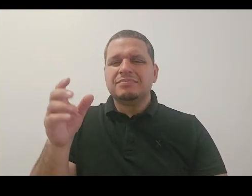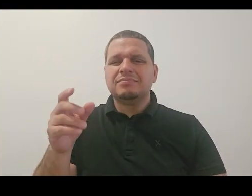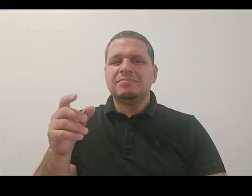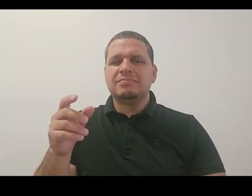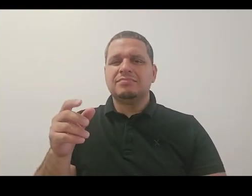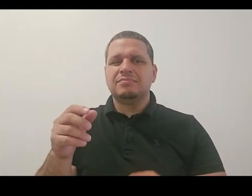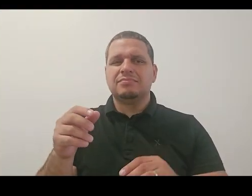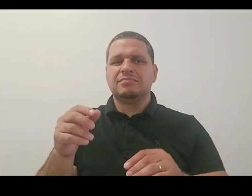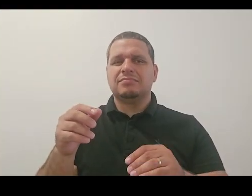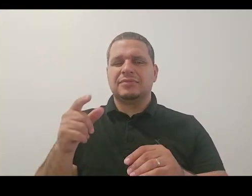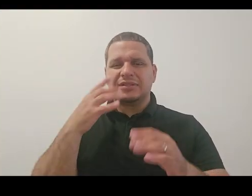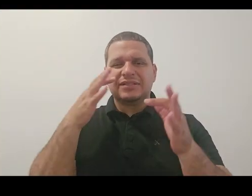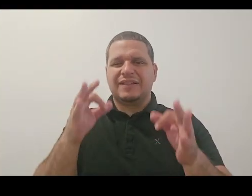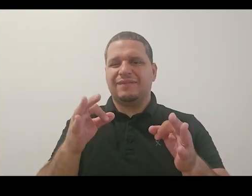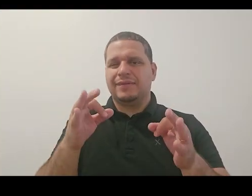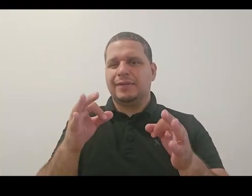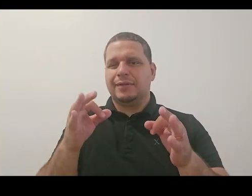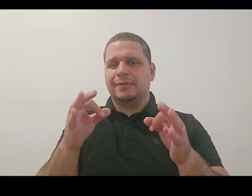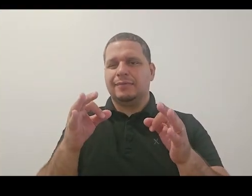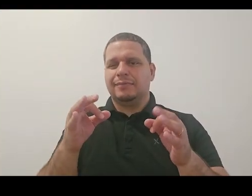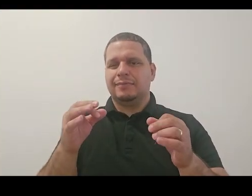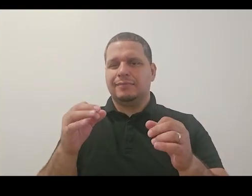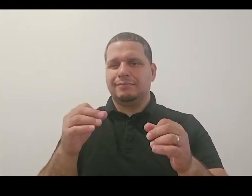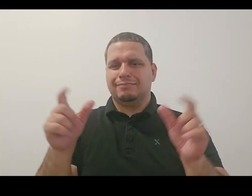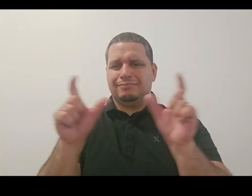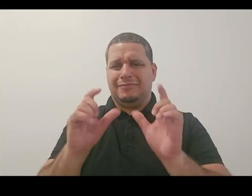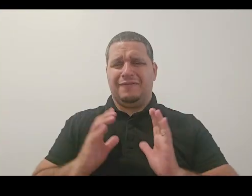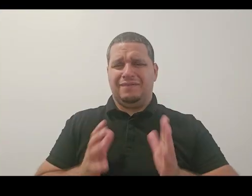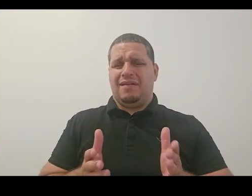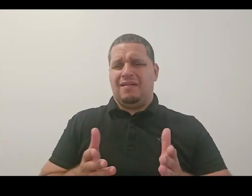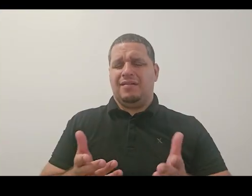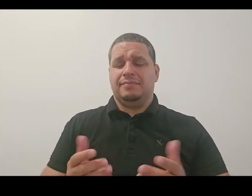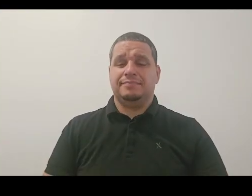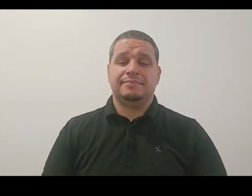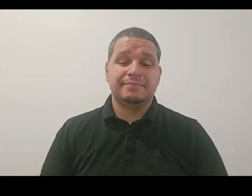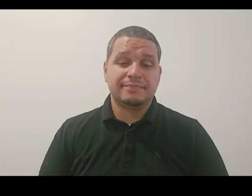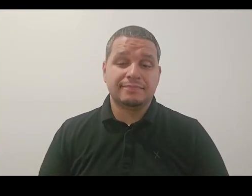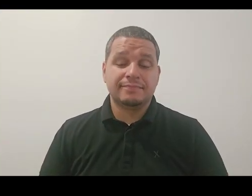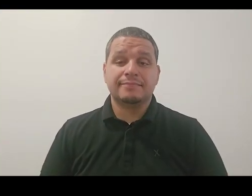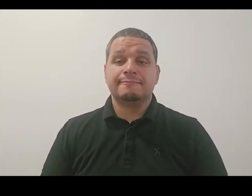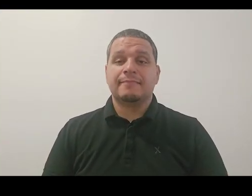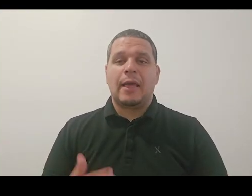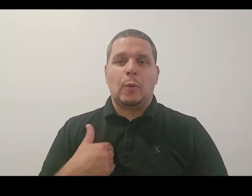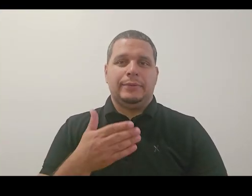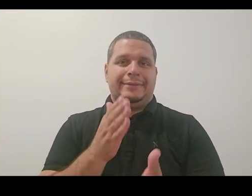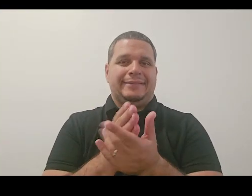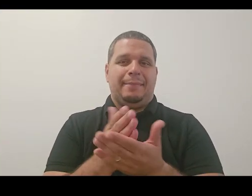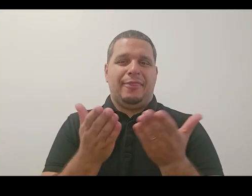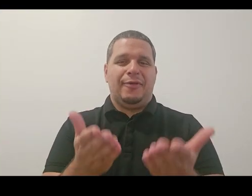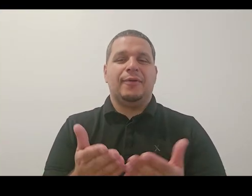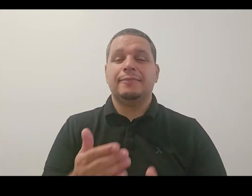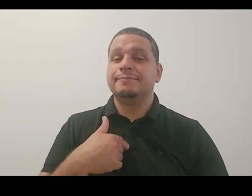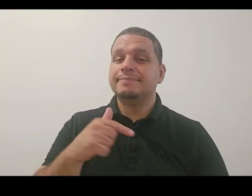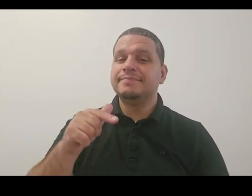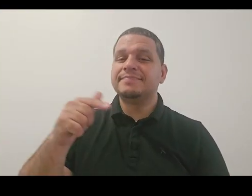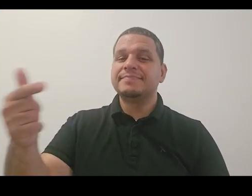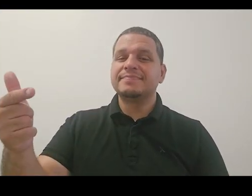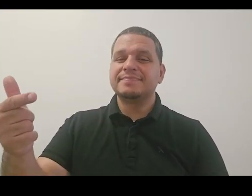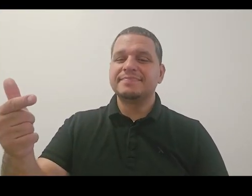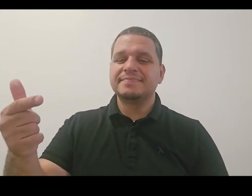go together just fine. And I'll end there. And I'll pass